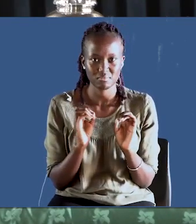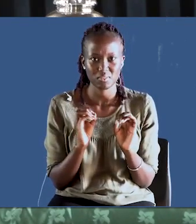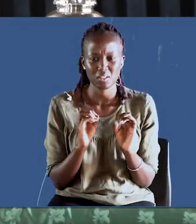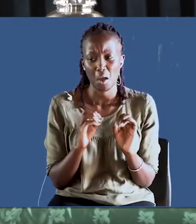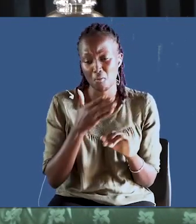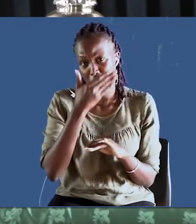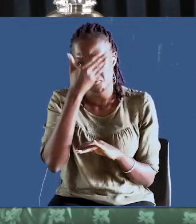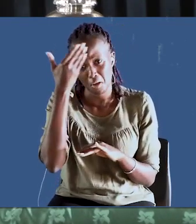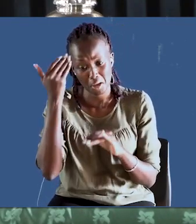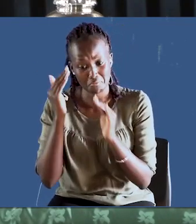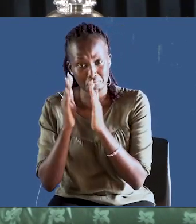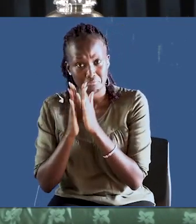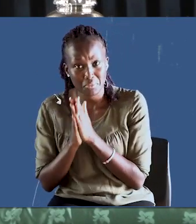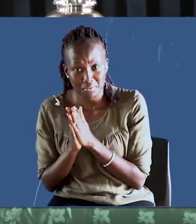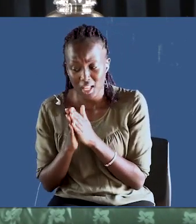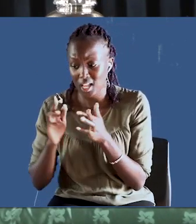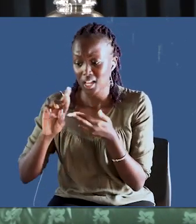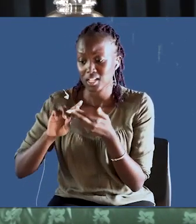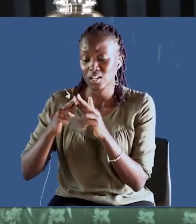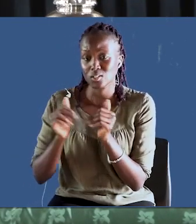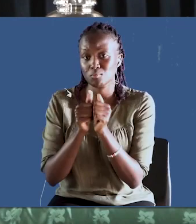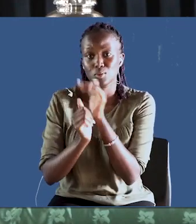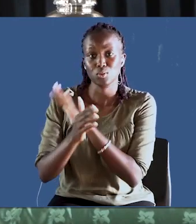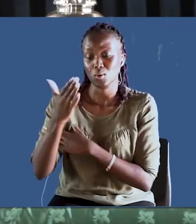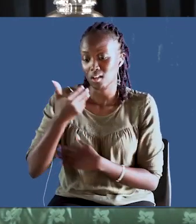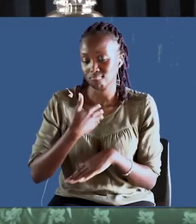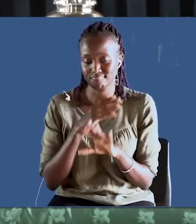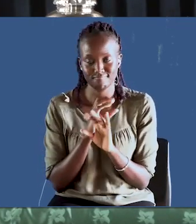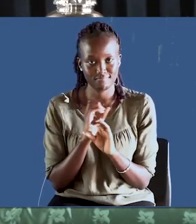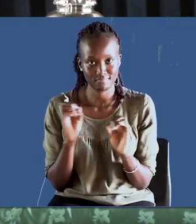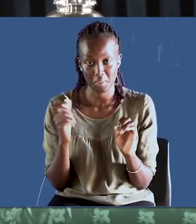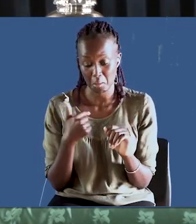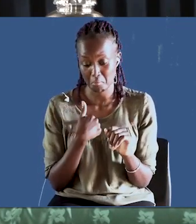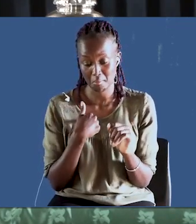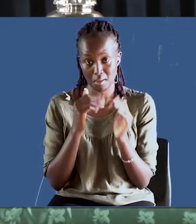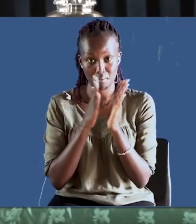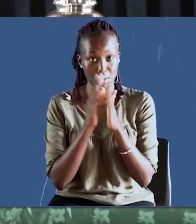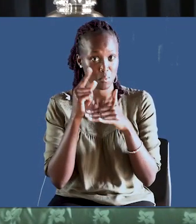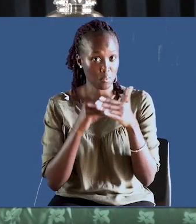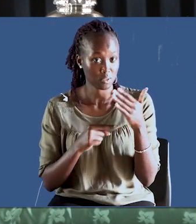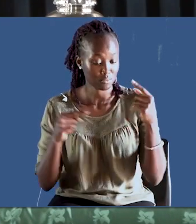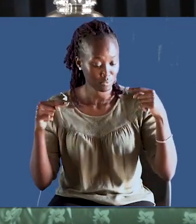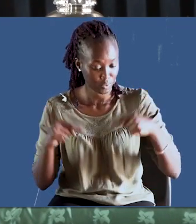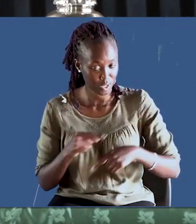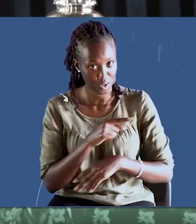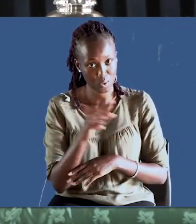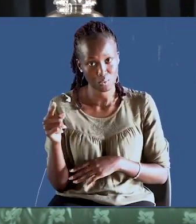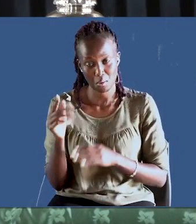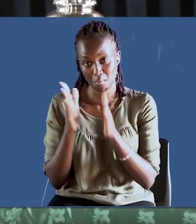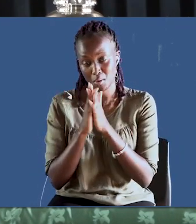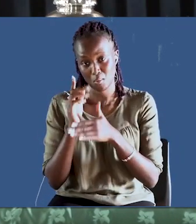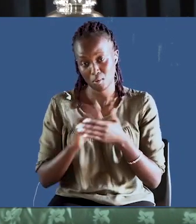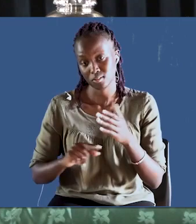We neglect our personal relationships with the Lord. I pray today, beloved, number